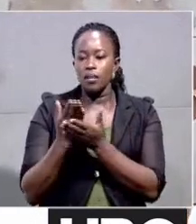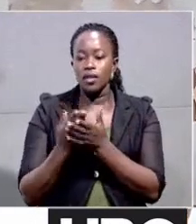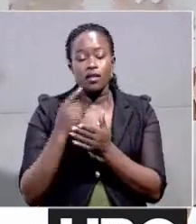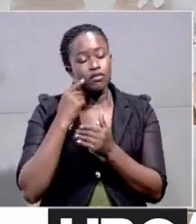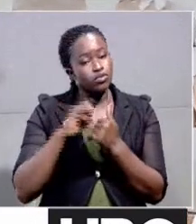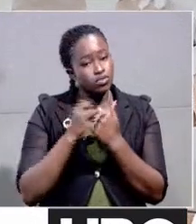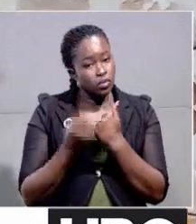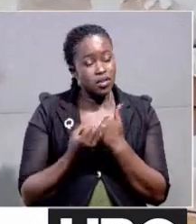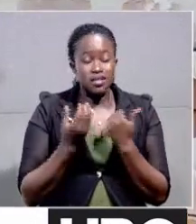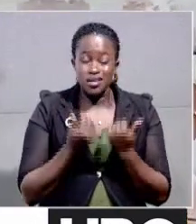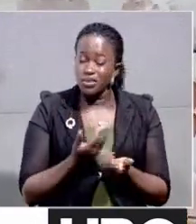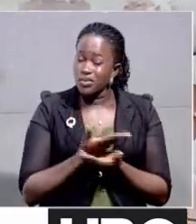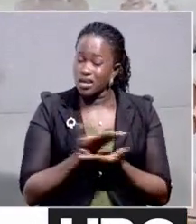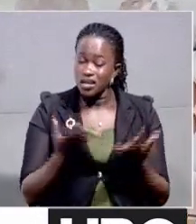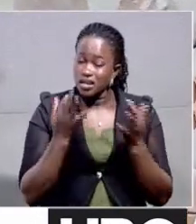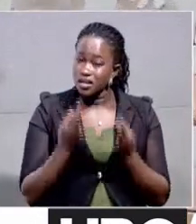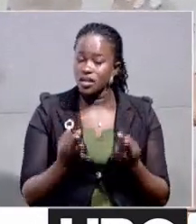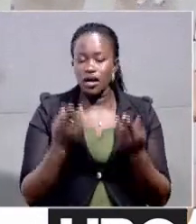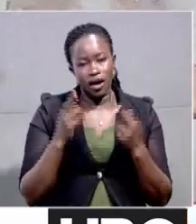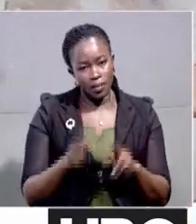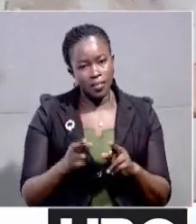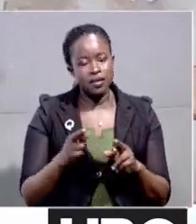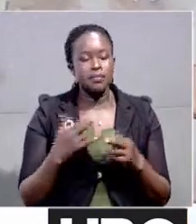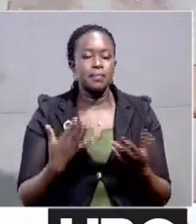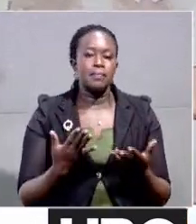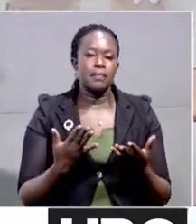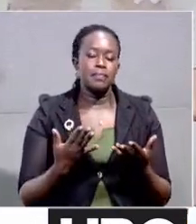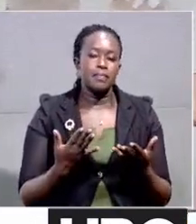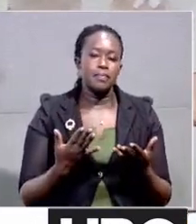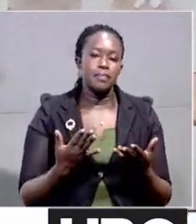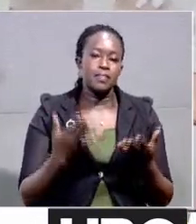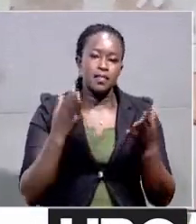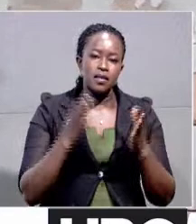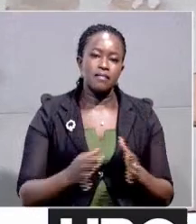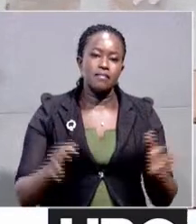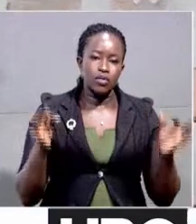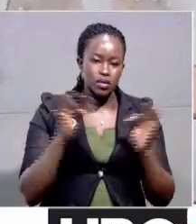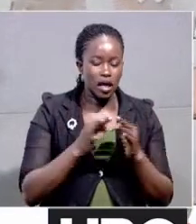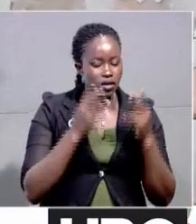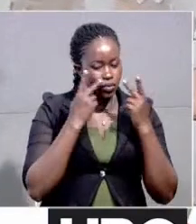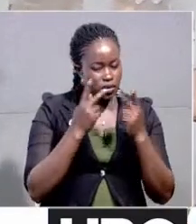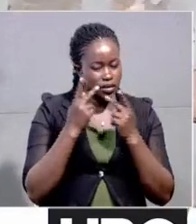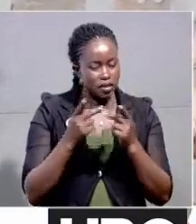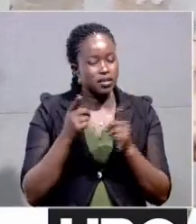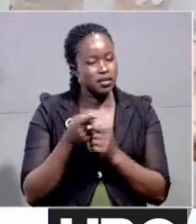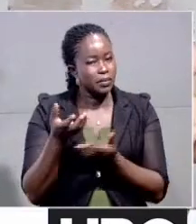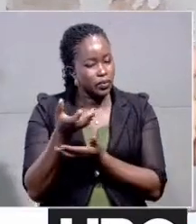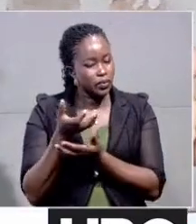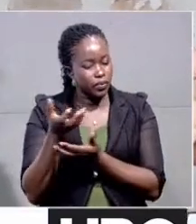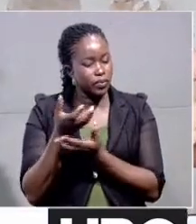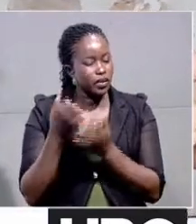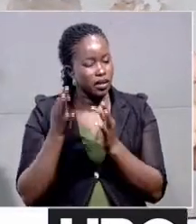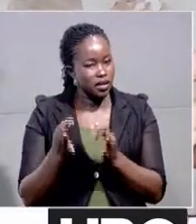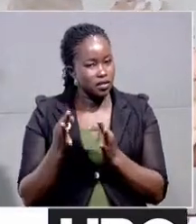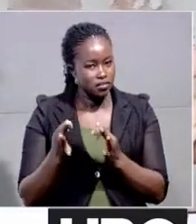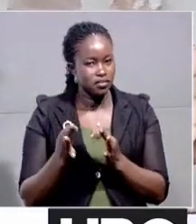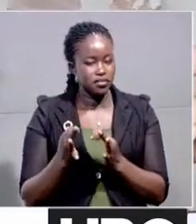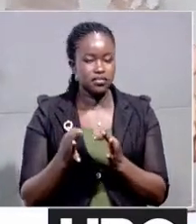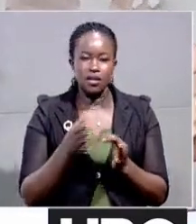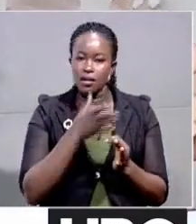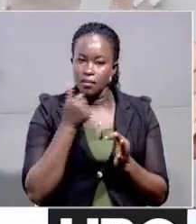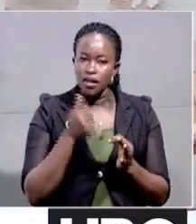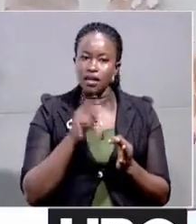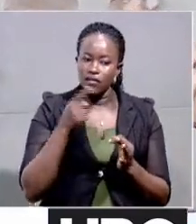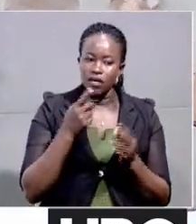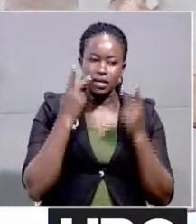byonna ebigenda maaso kyandyetaaze enzira zombi tuzitunuulire otunuulire ekibiina ky'ogwamu kya UNATU